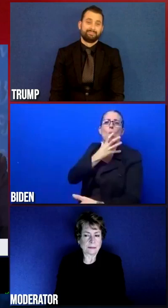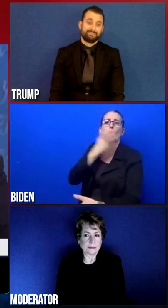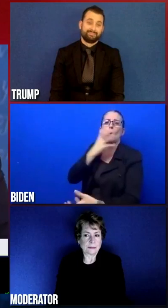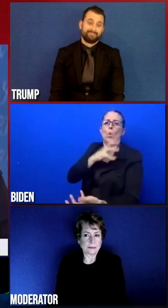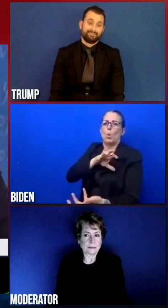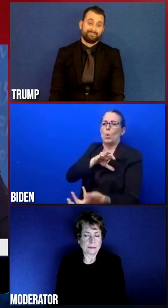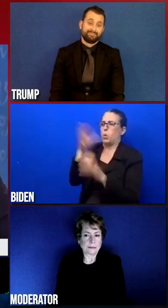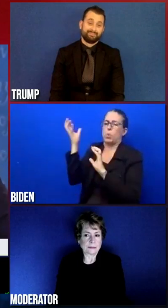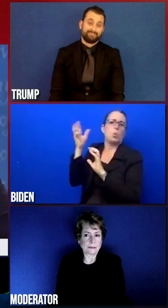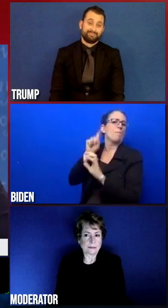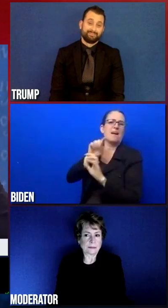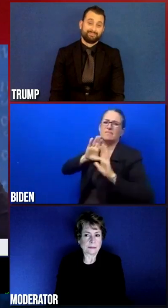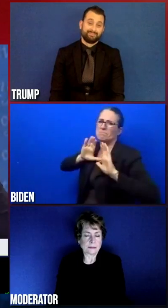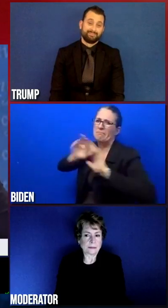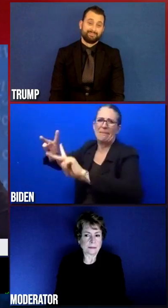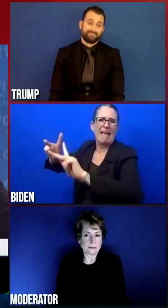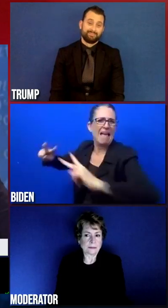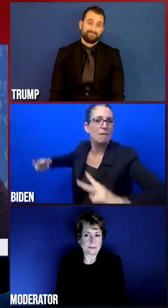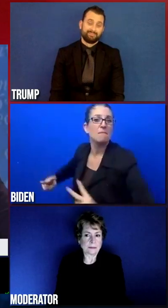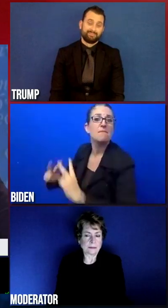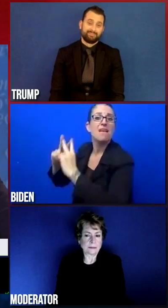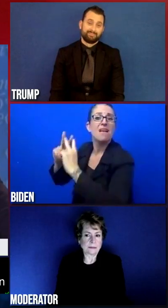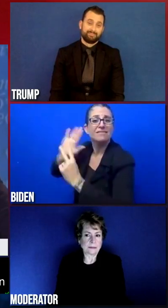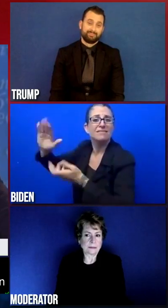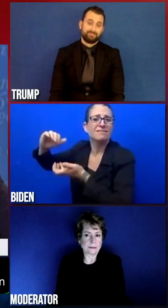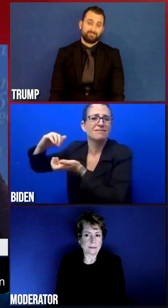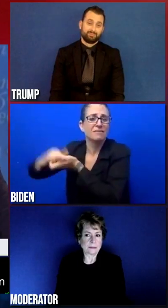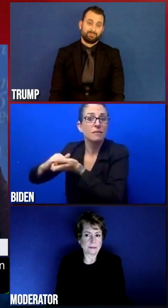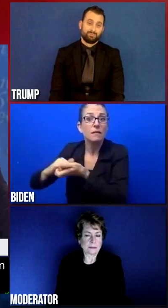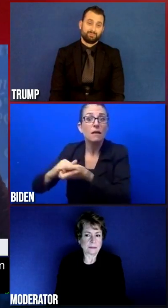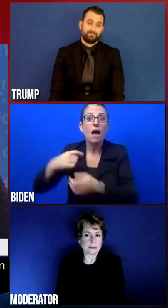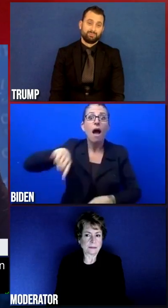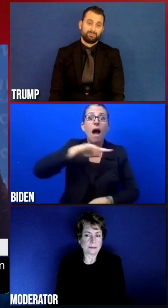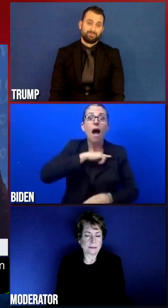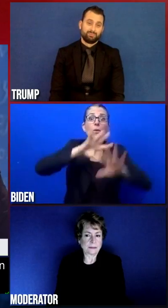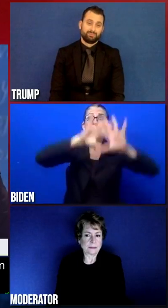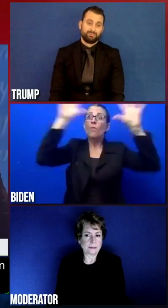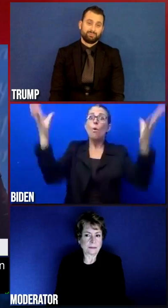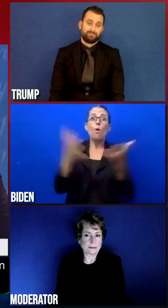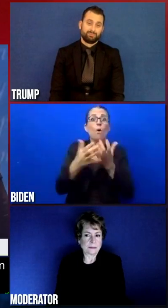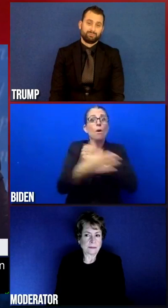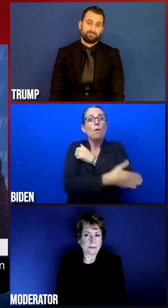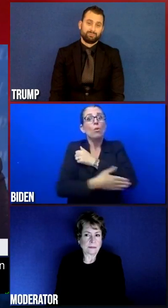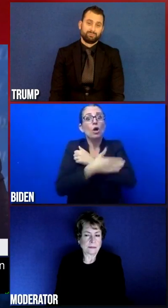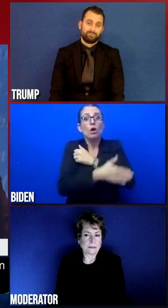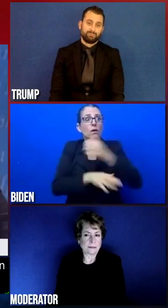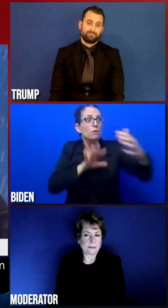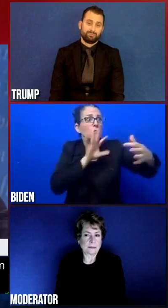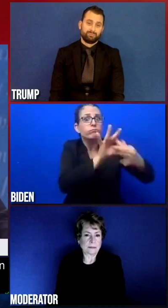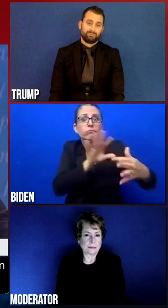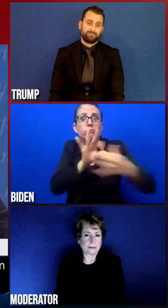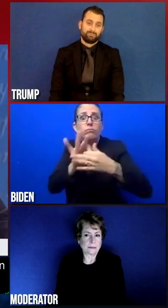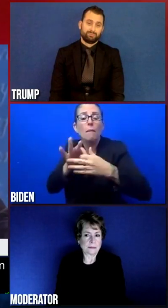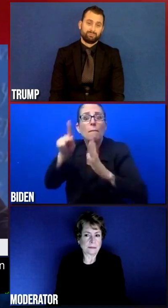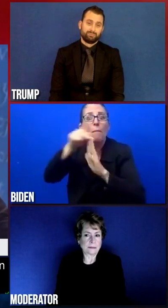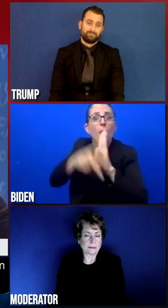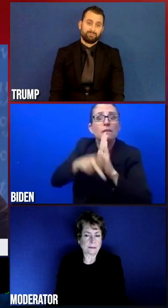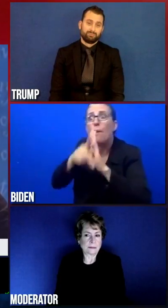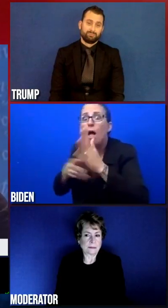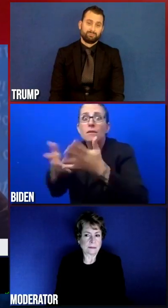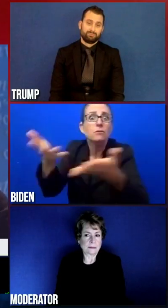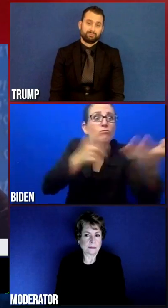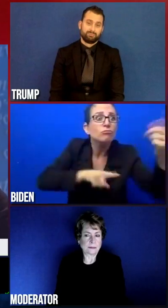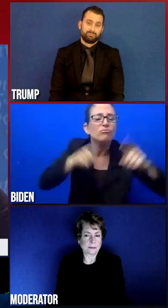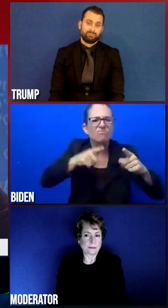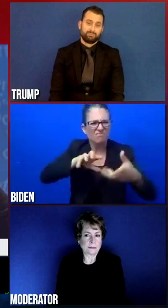Brazil, the rainforests of Brazil are being torn down, are being ripped down. More carbon is absorbed in that rainforest than every